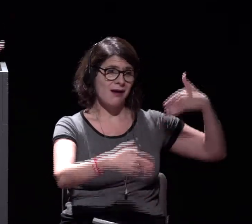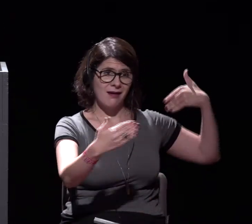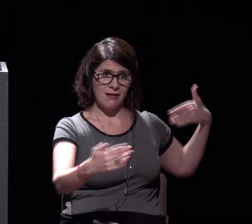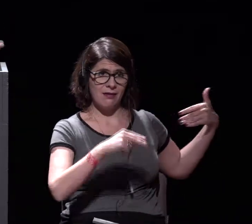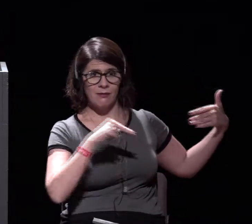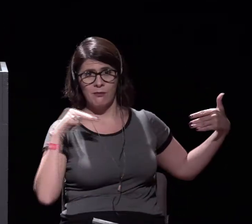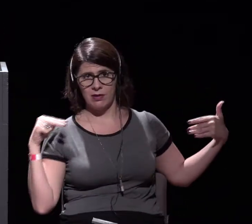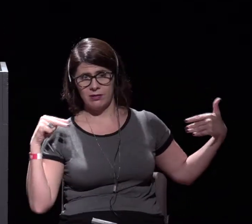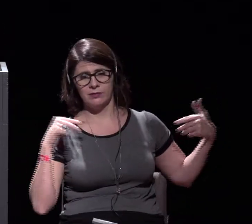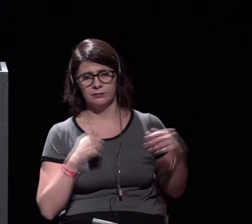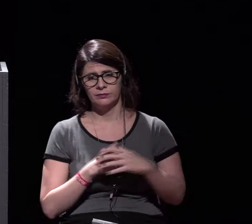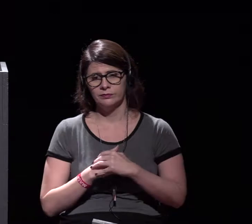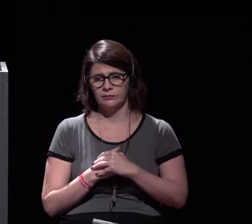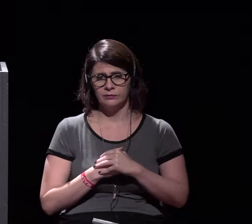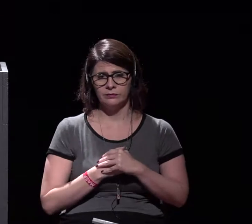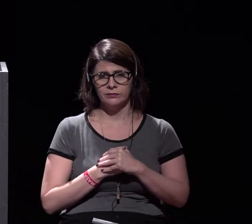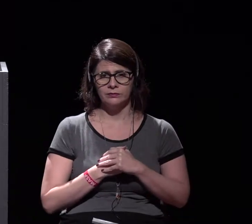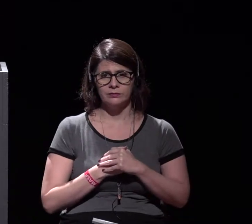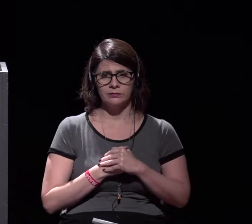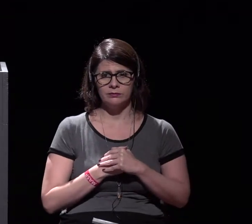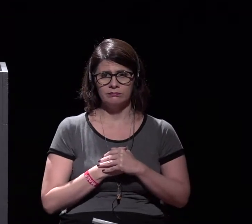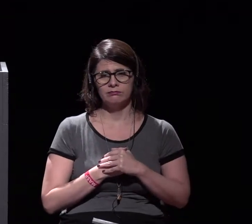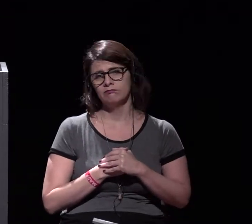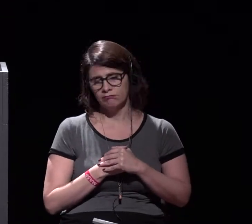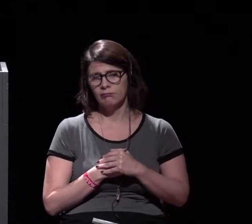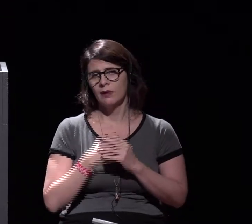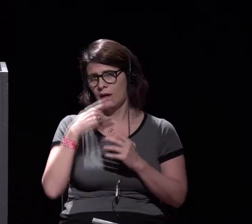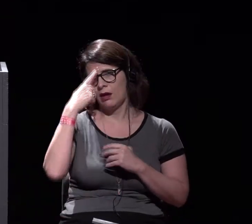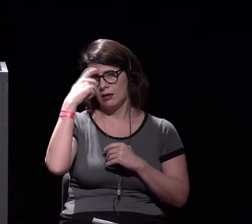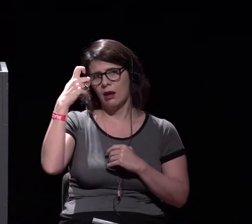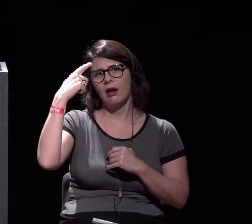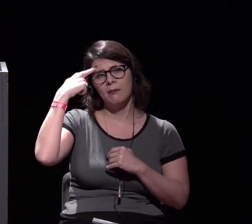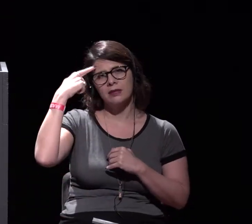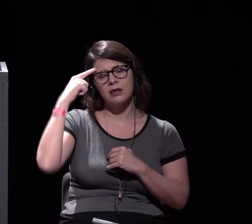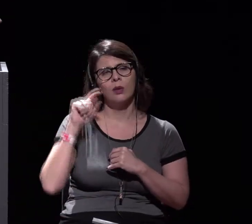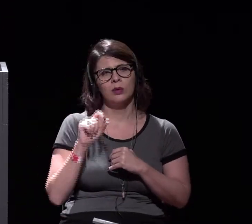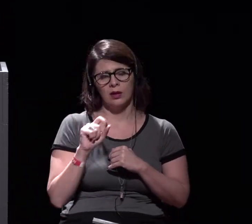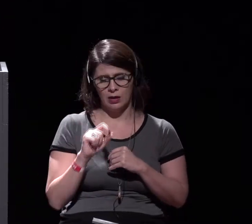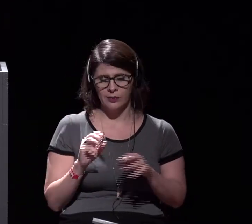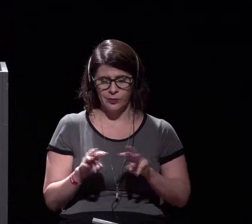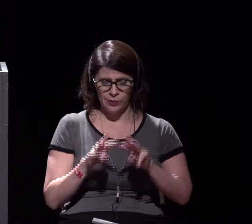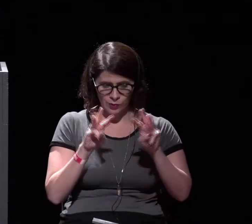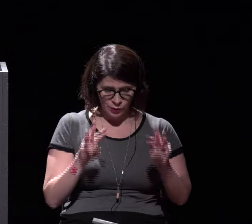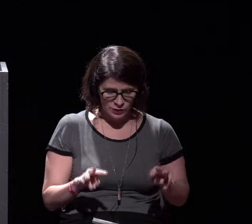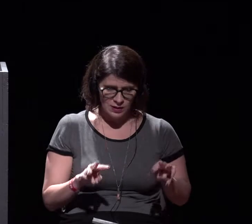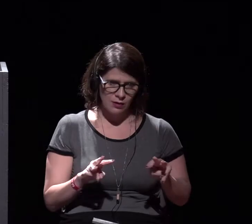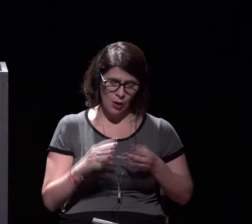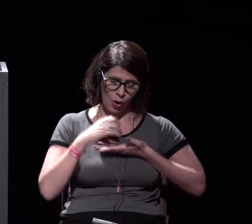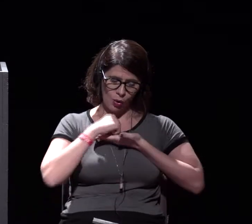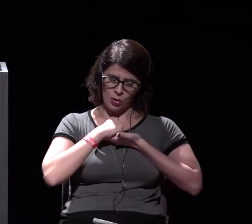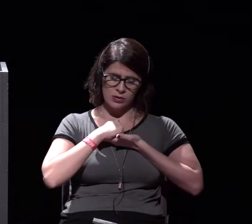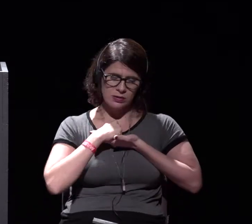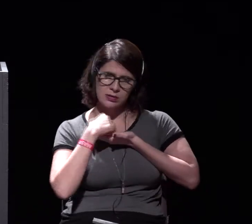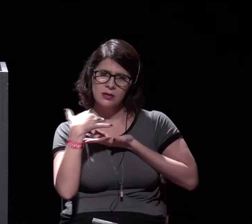of calling for the museum to be decolonized or not merely diversified. And I think, there is an